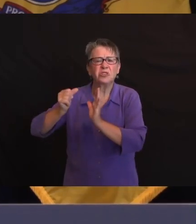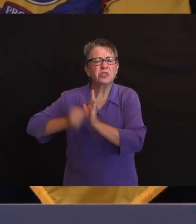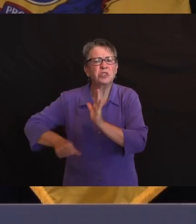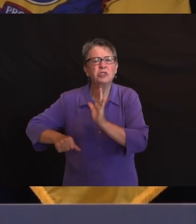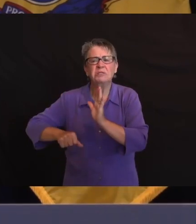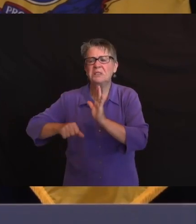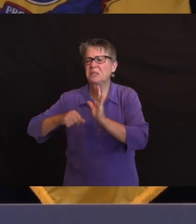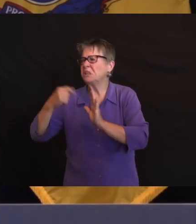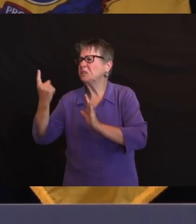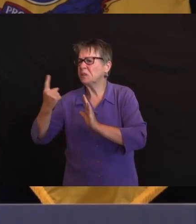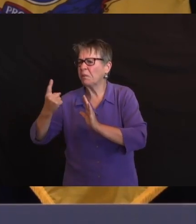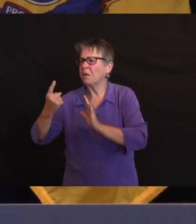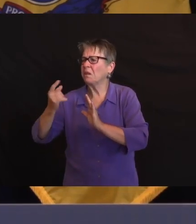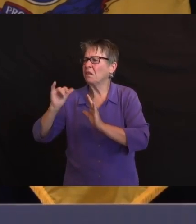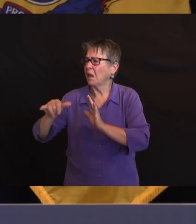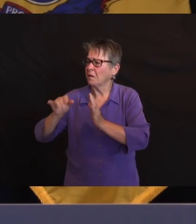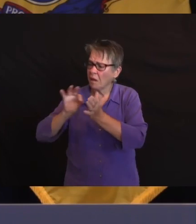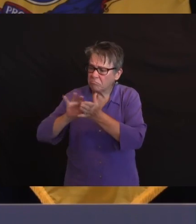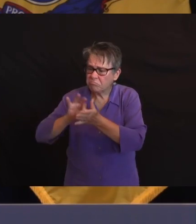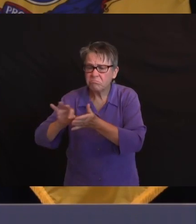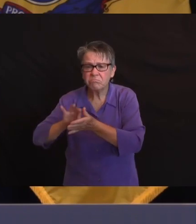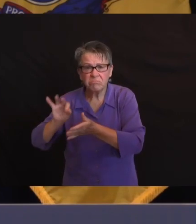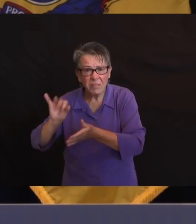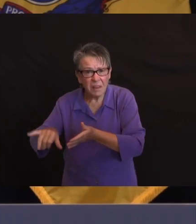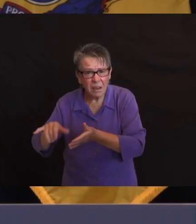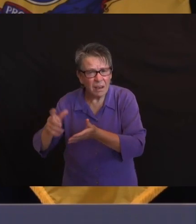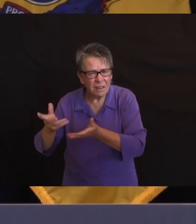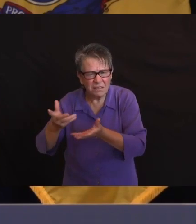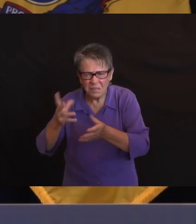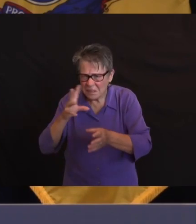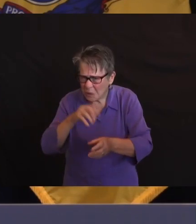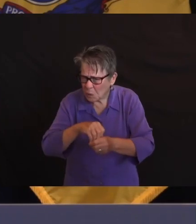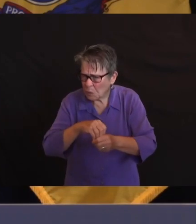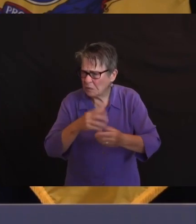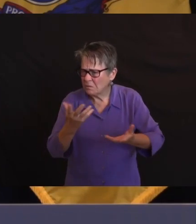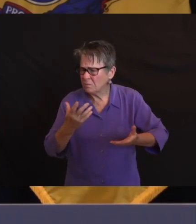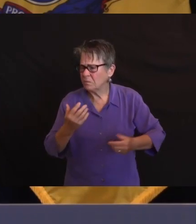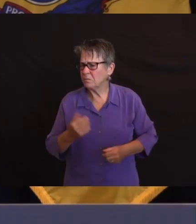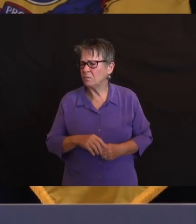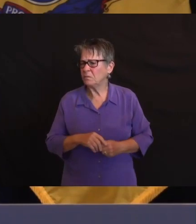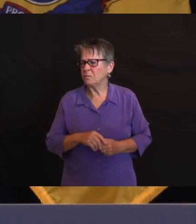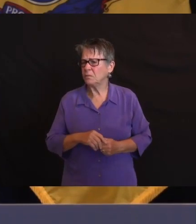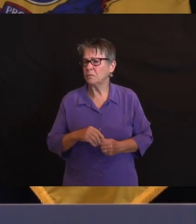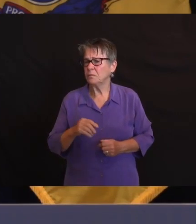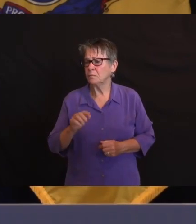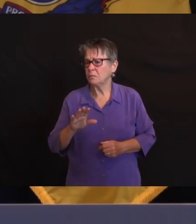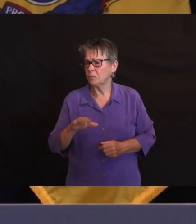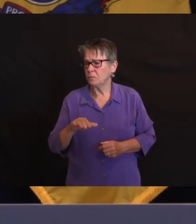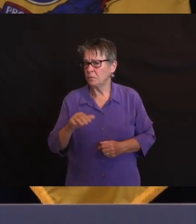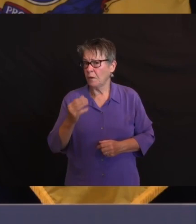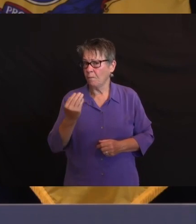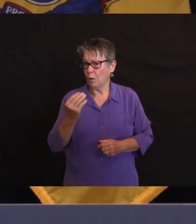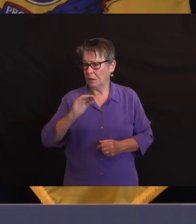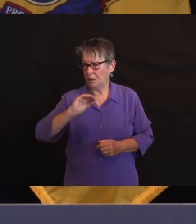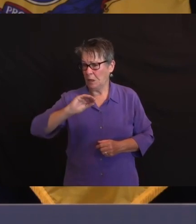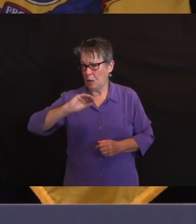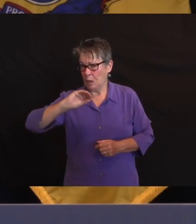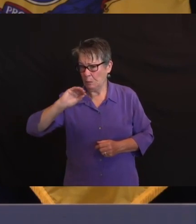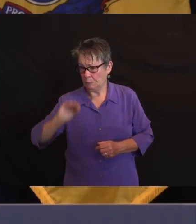14-ish% of New Jersey's population was deemed to have been exposed to this. You made the very important